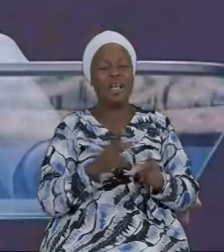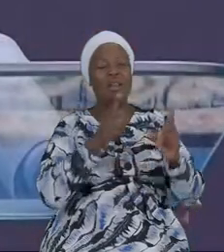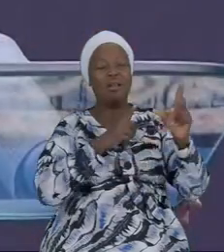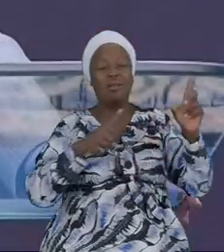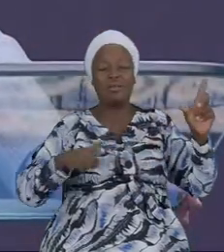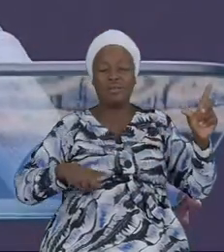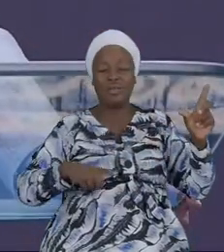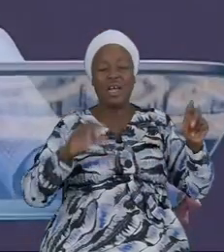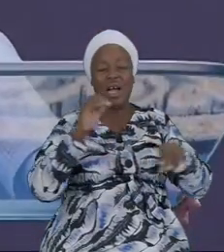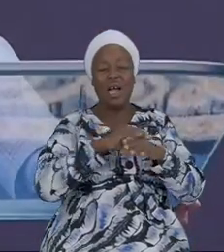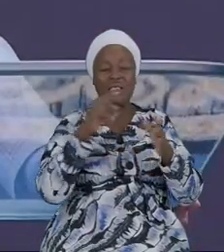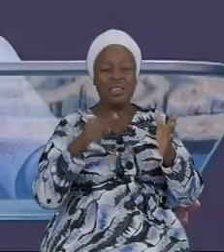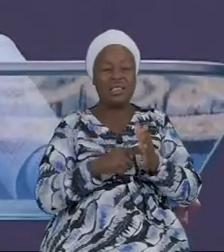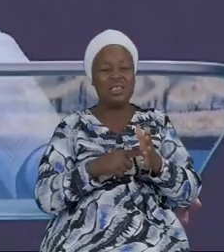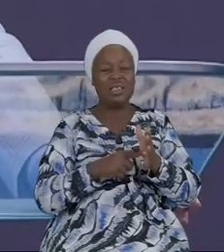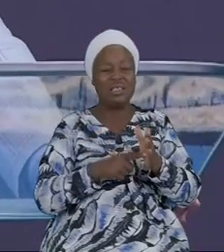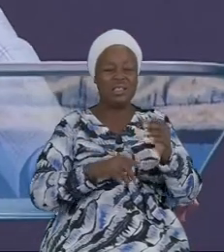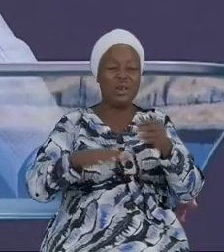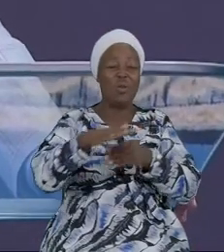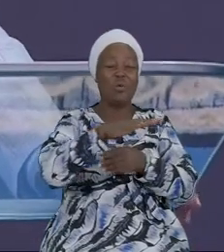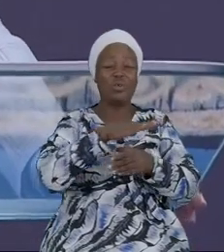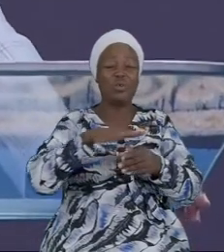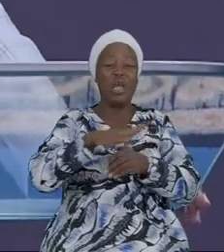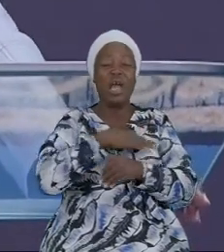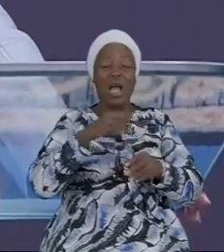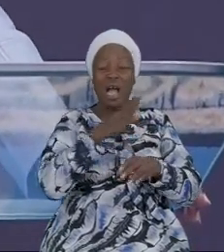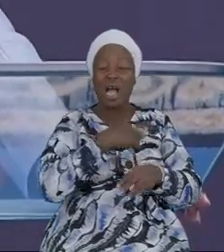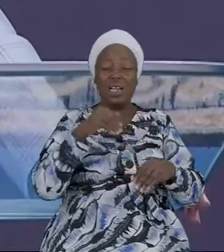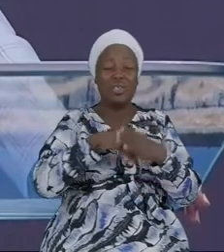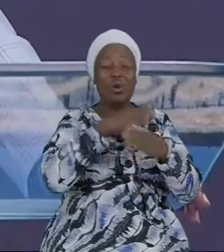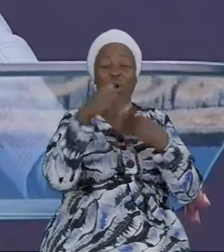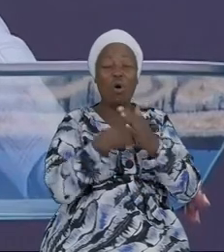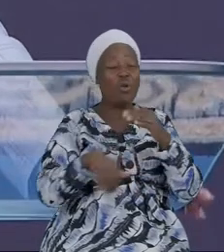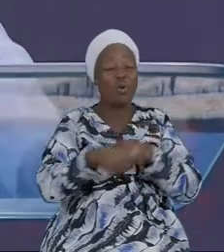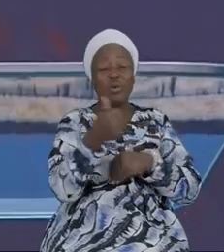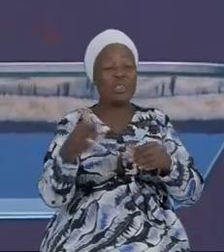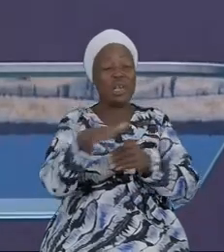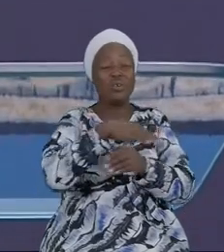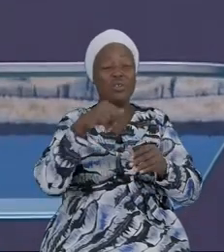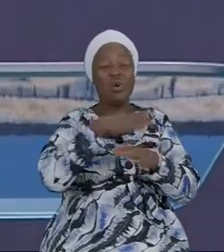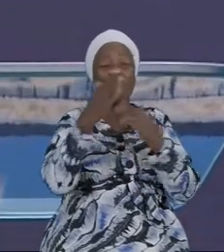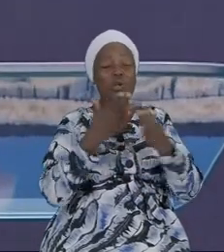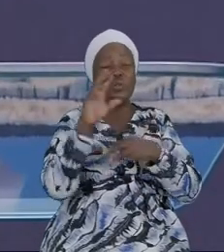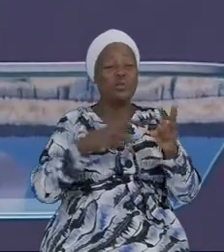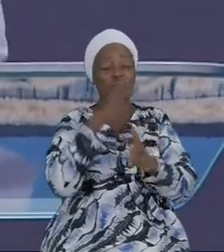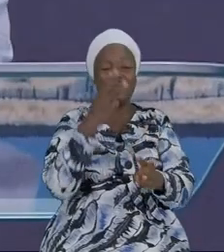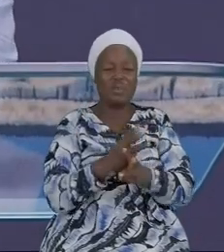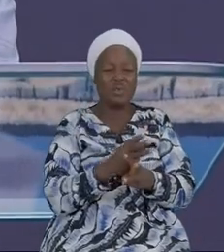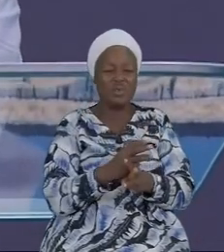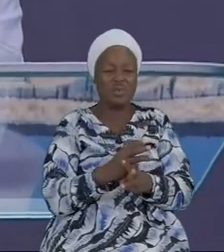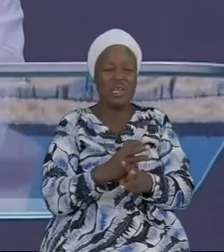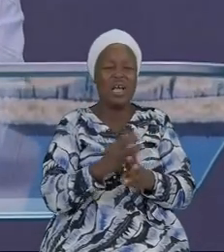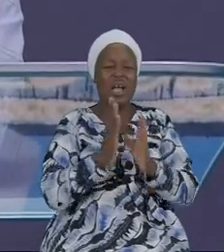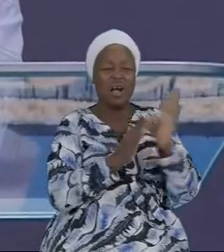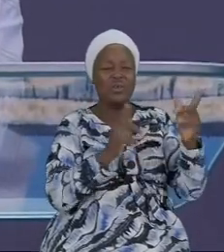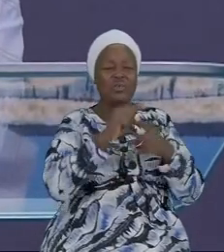Lord, at this location, and in all the other locations all over the world, according